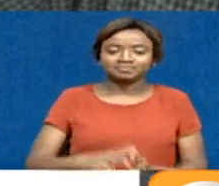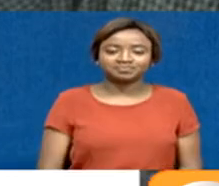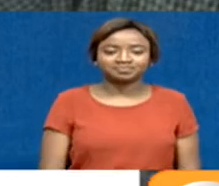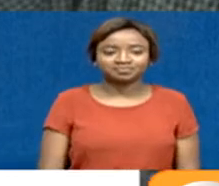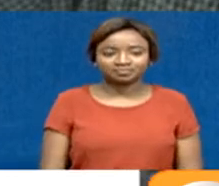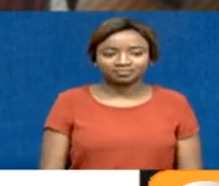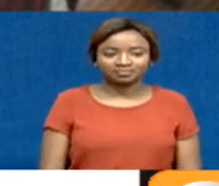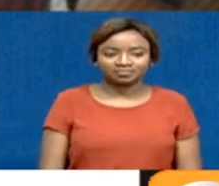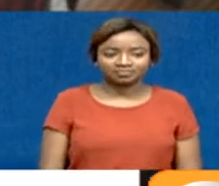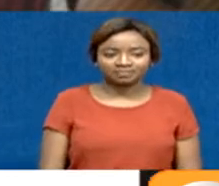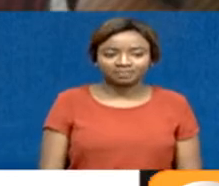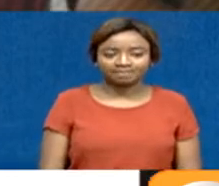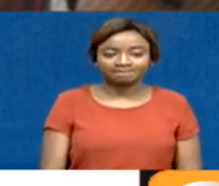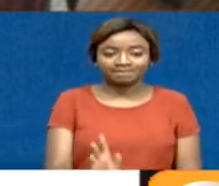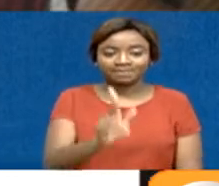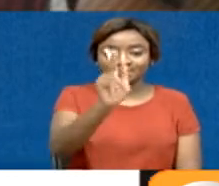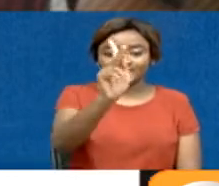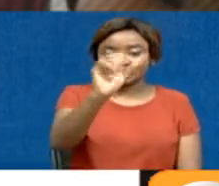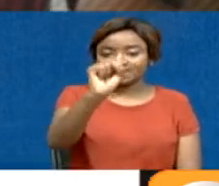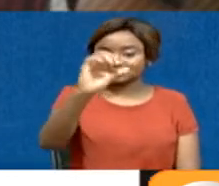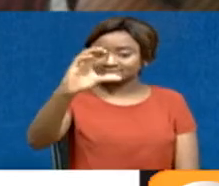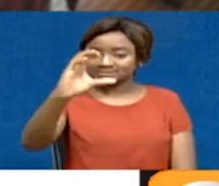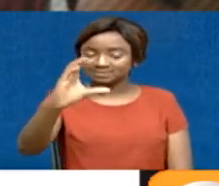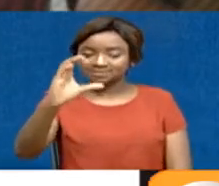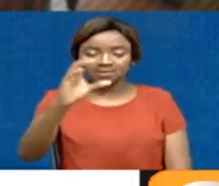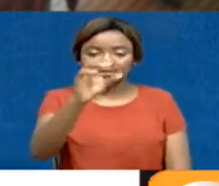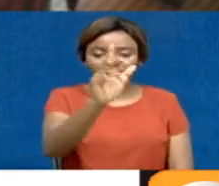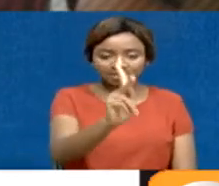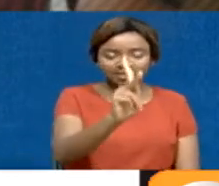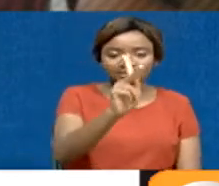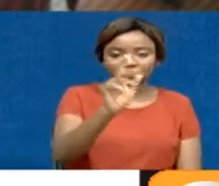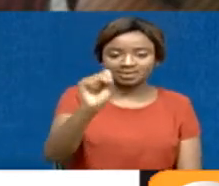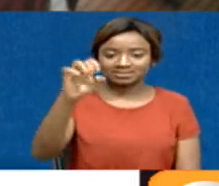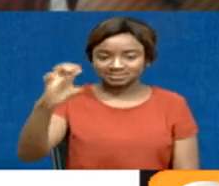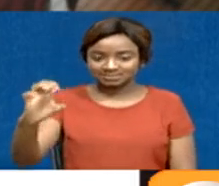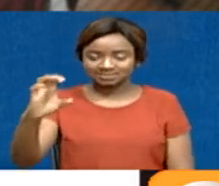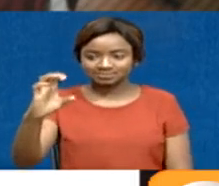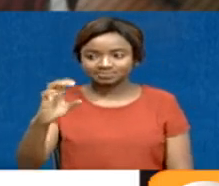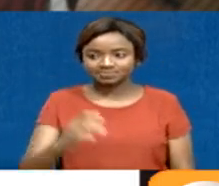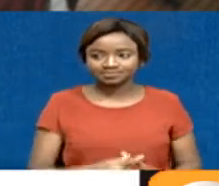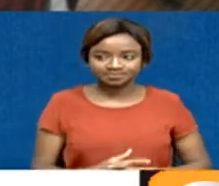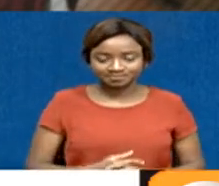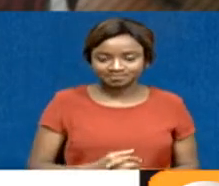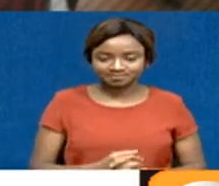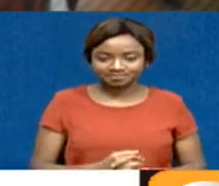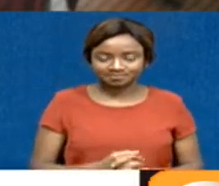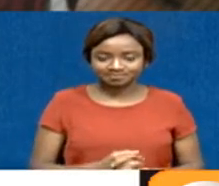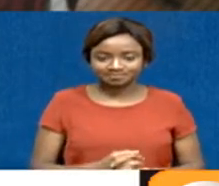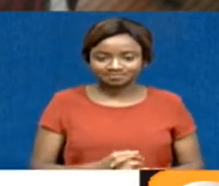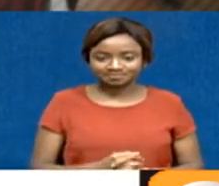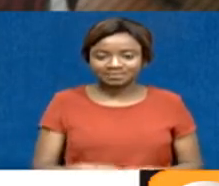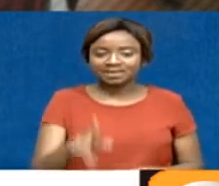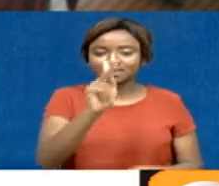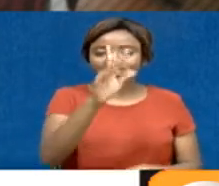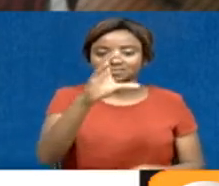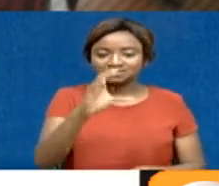33,755. While for the KSE examination, 831,015 candidates were registered in